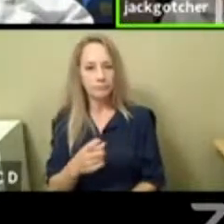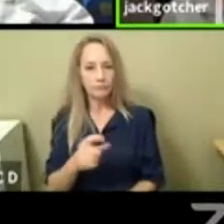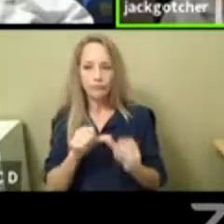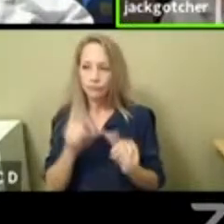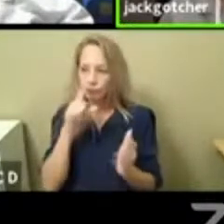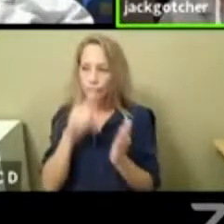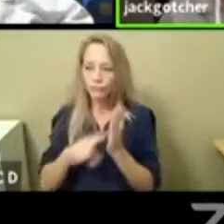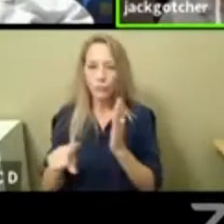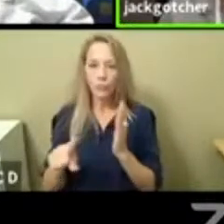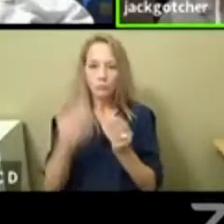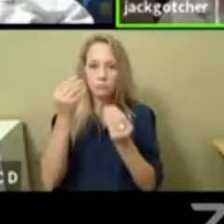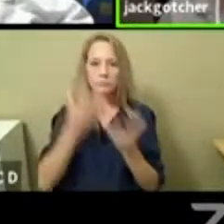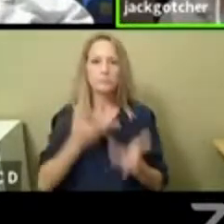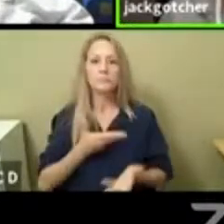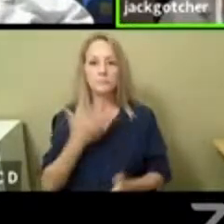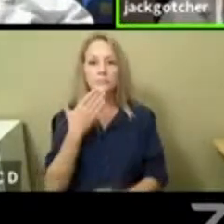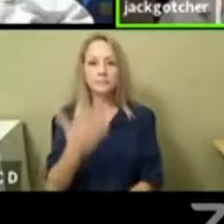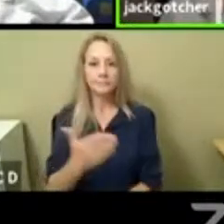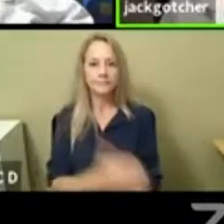up.